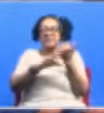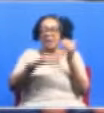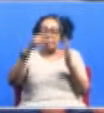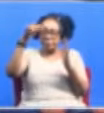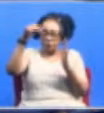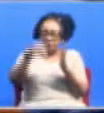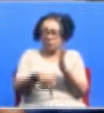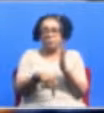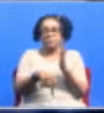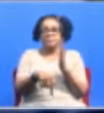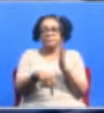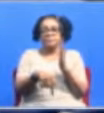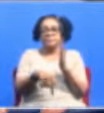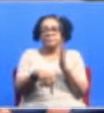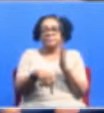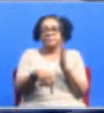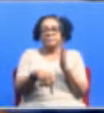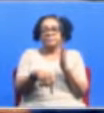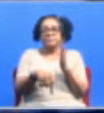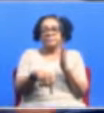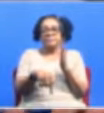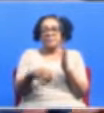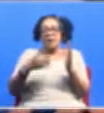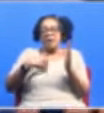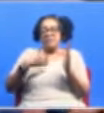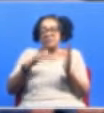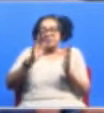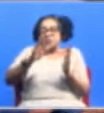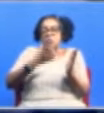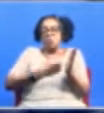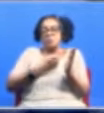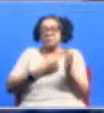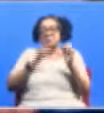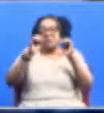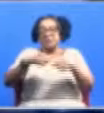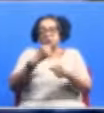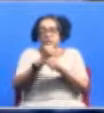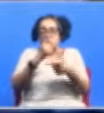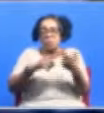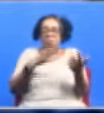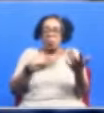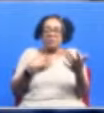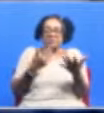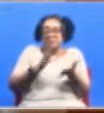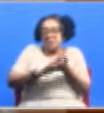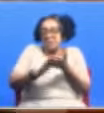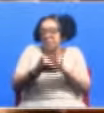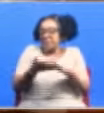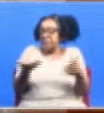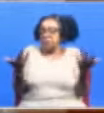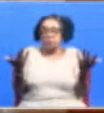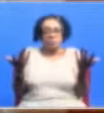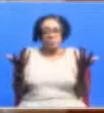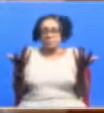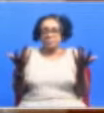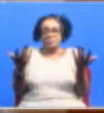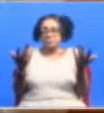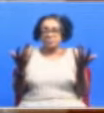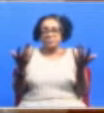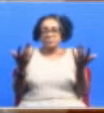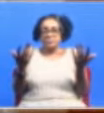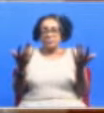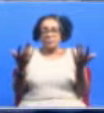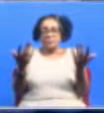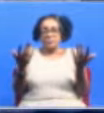are taking the law into their own hands. They can do what they want, and there's no accountability. There was one senator during